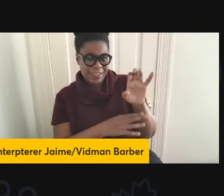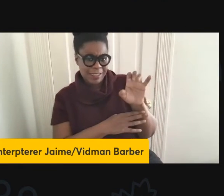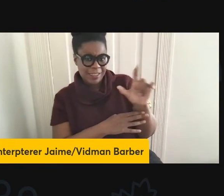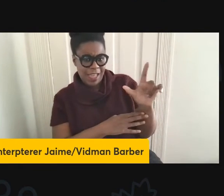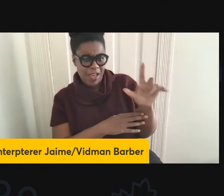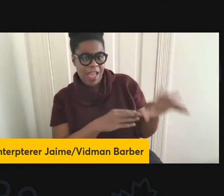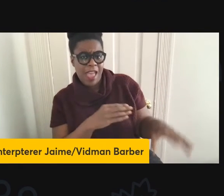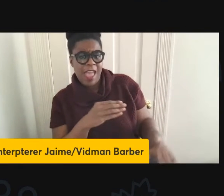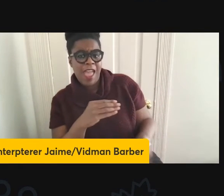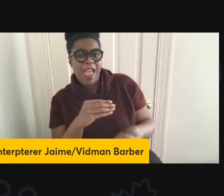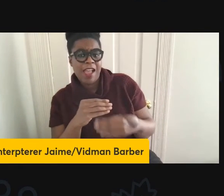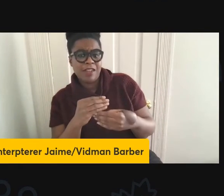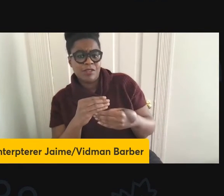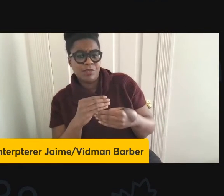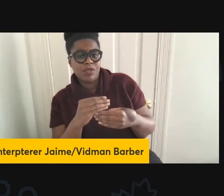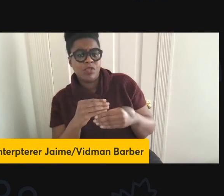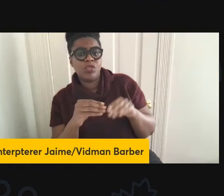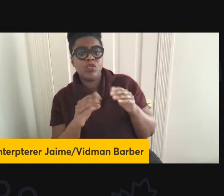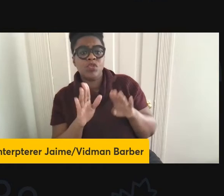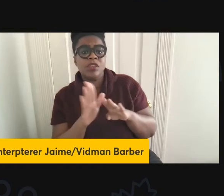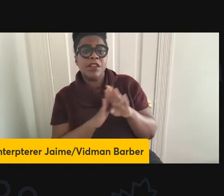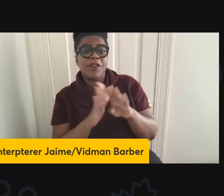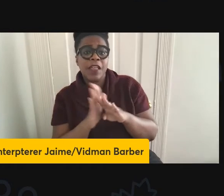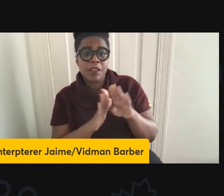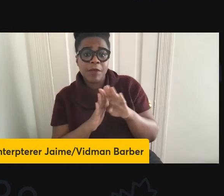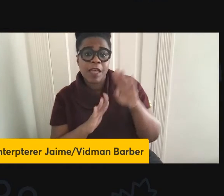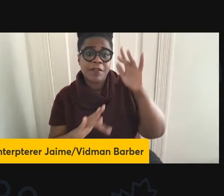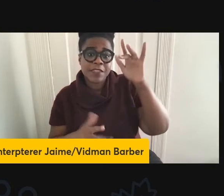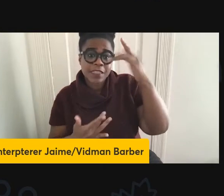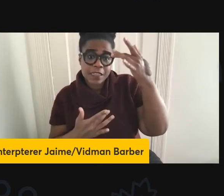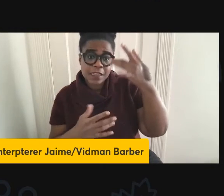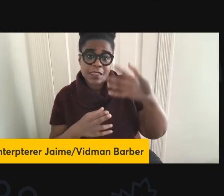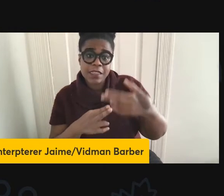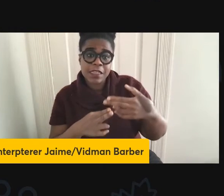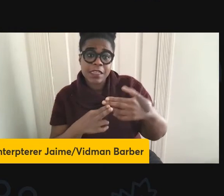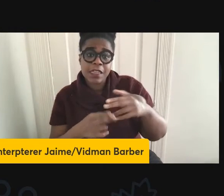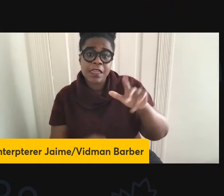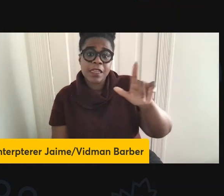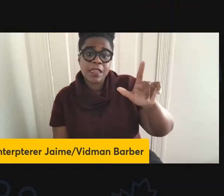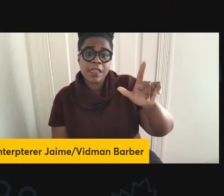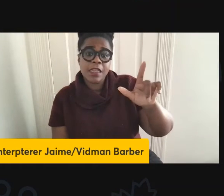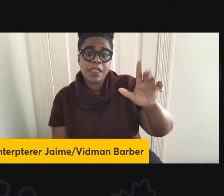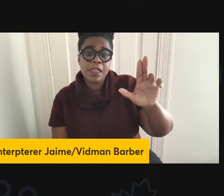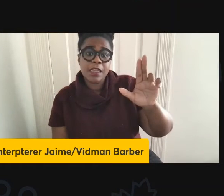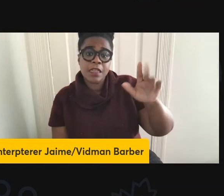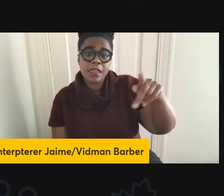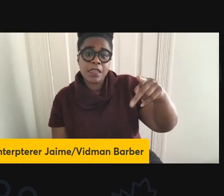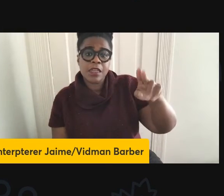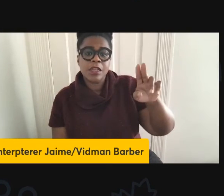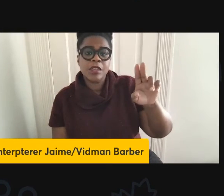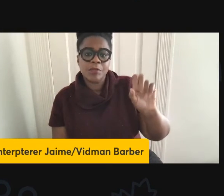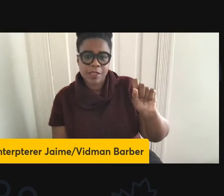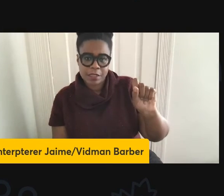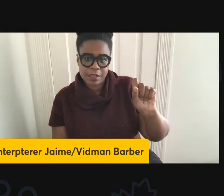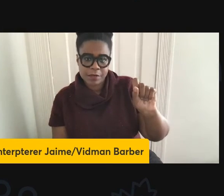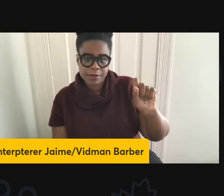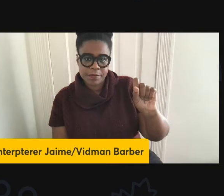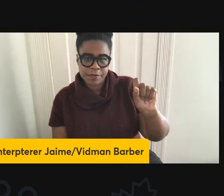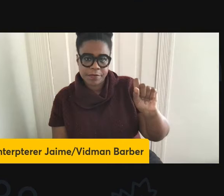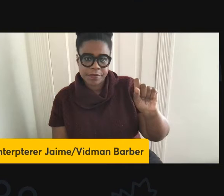contributes to the development of an illness known as lupus. Um, and so